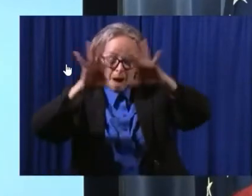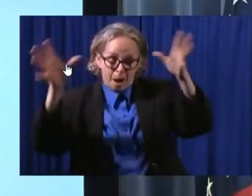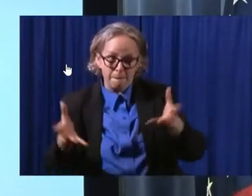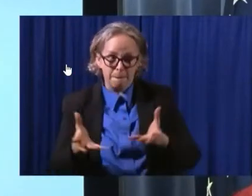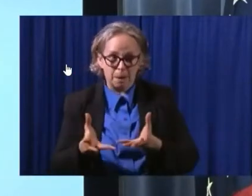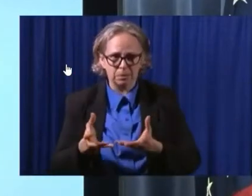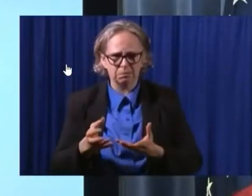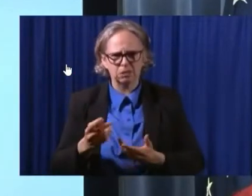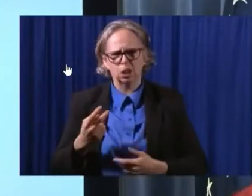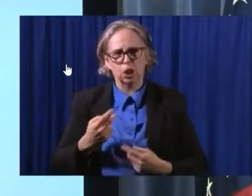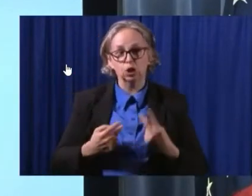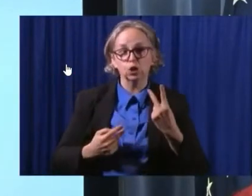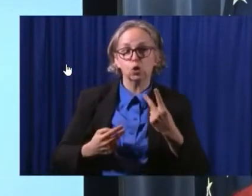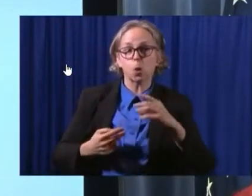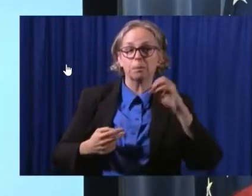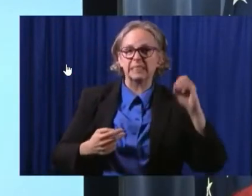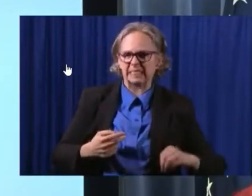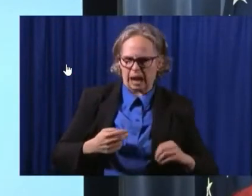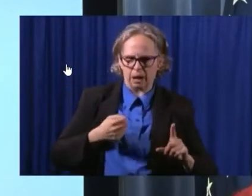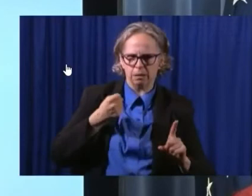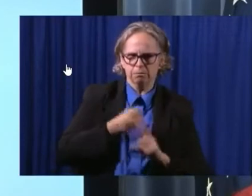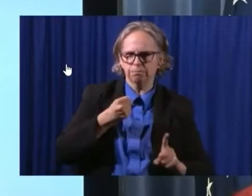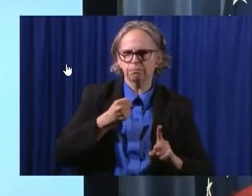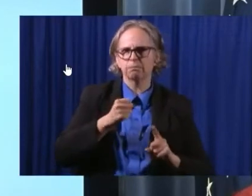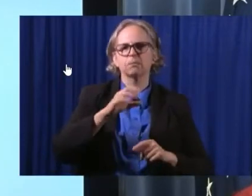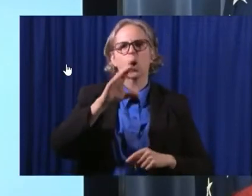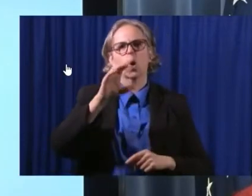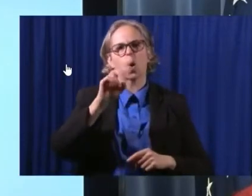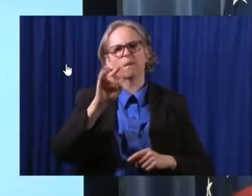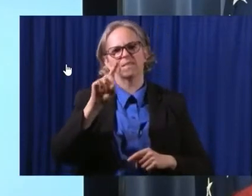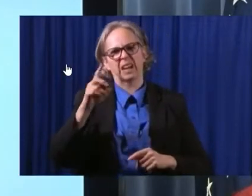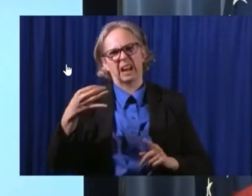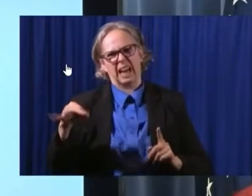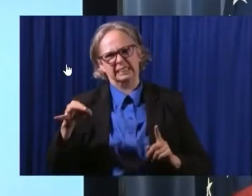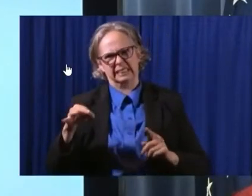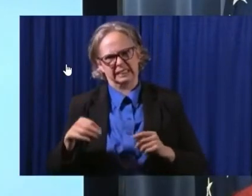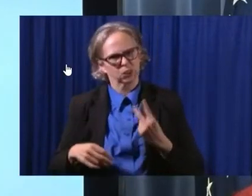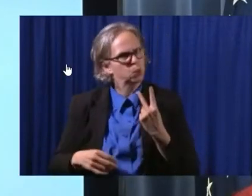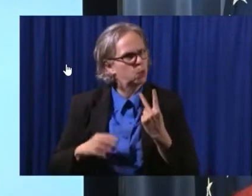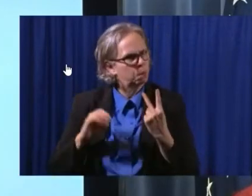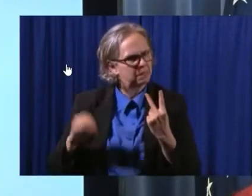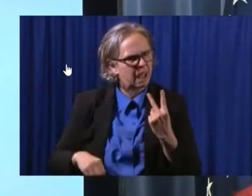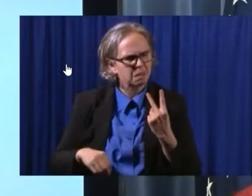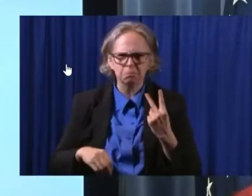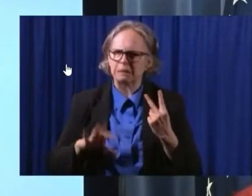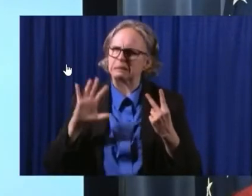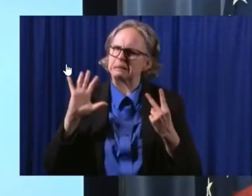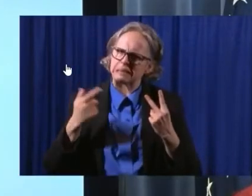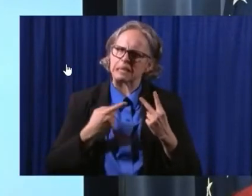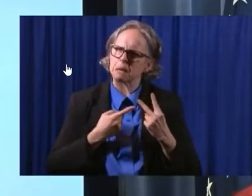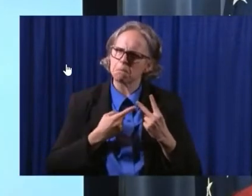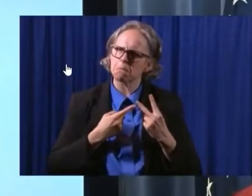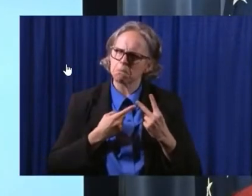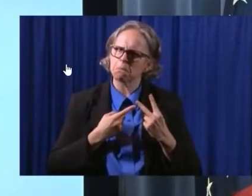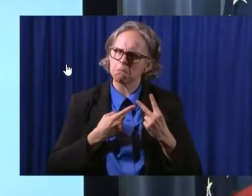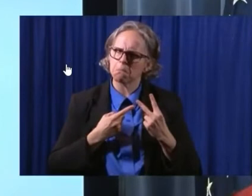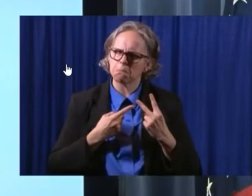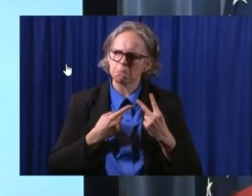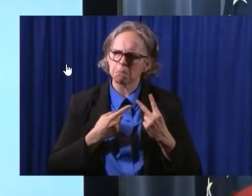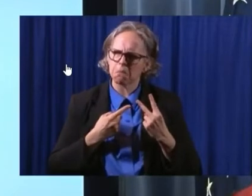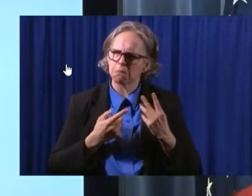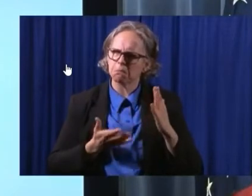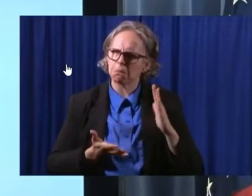lot of data over the last several months that support that children do not get COVID as frequently as us adults